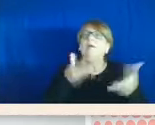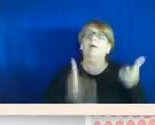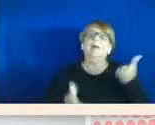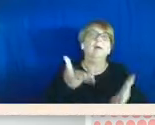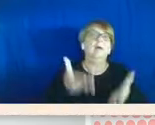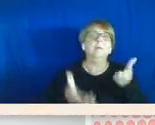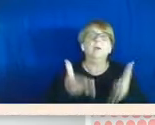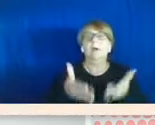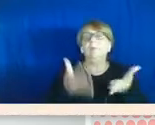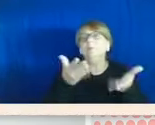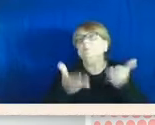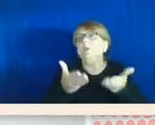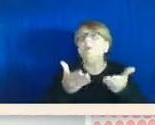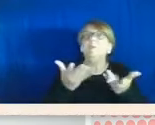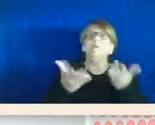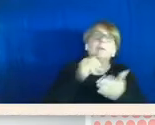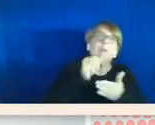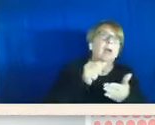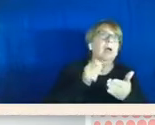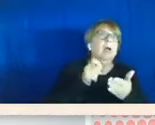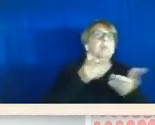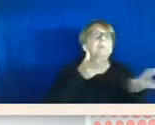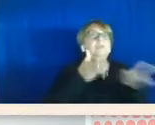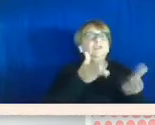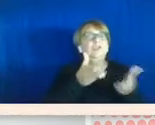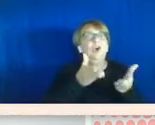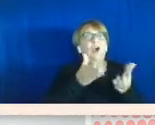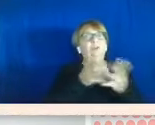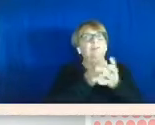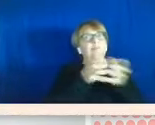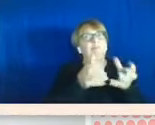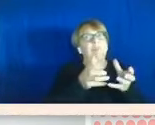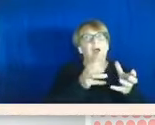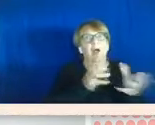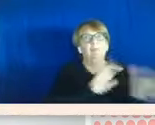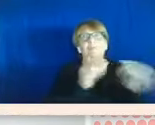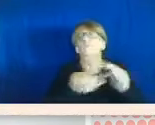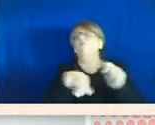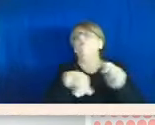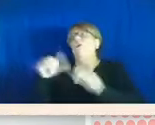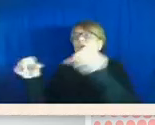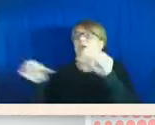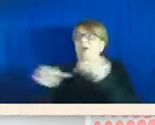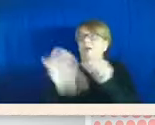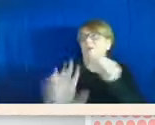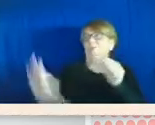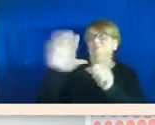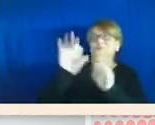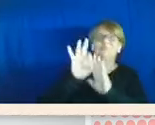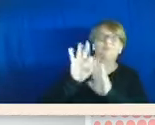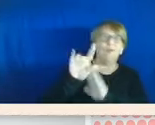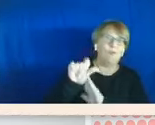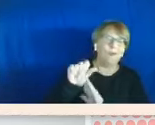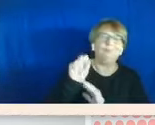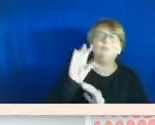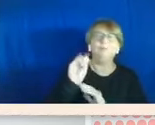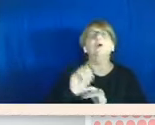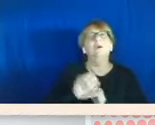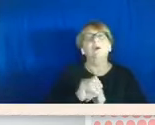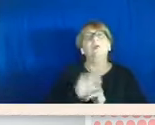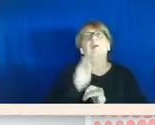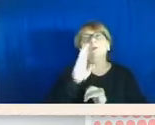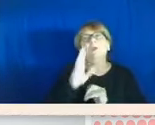not be served as densely as some of the other areas in the state of Florida. So mm-hmm. there will be a lot of lessons learned at